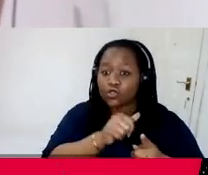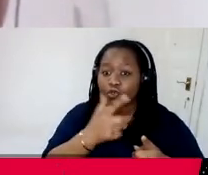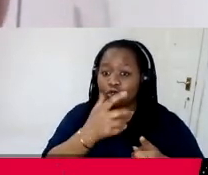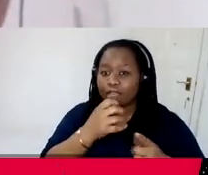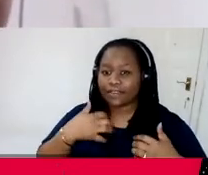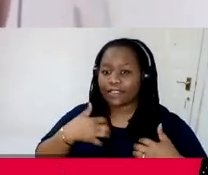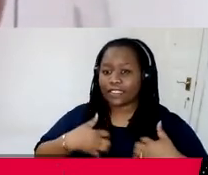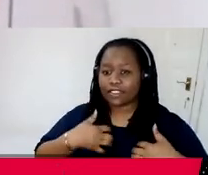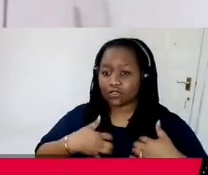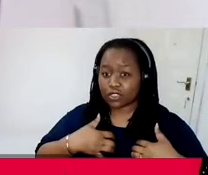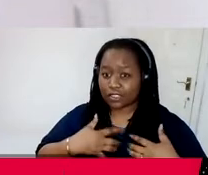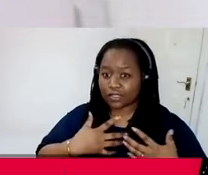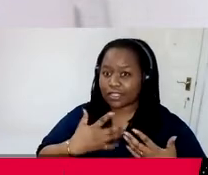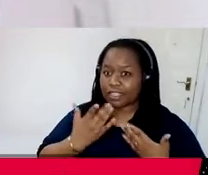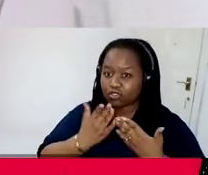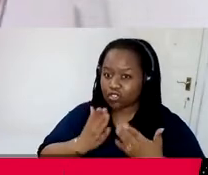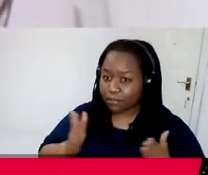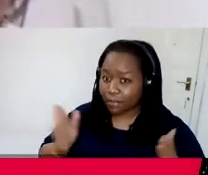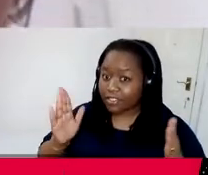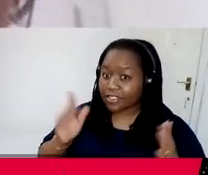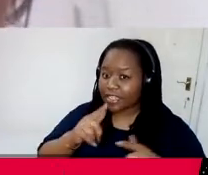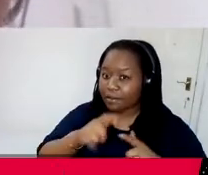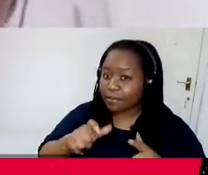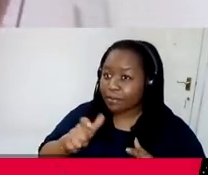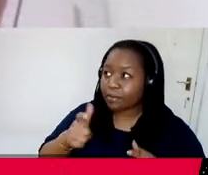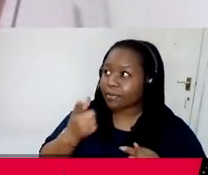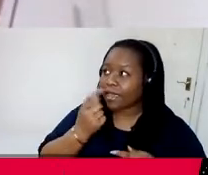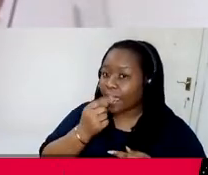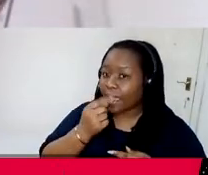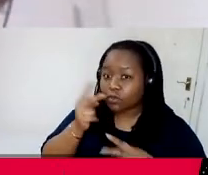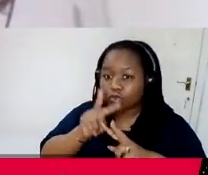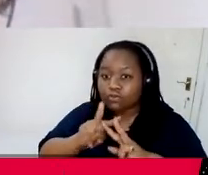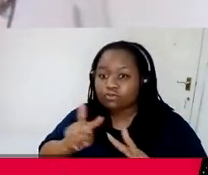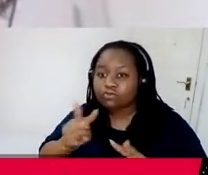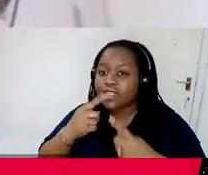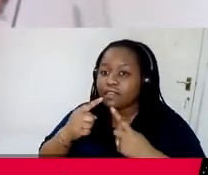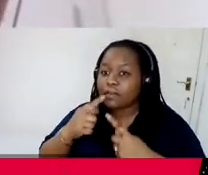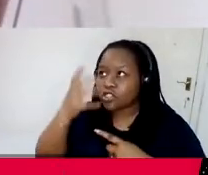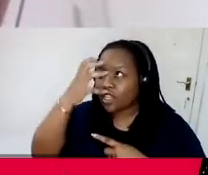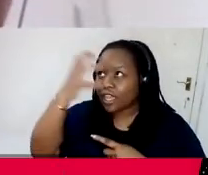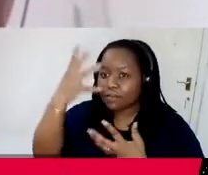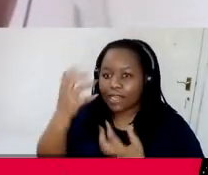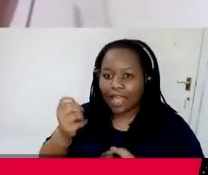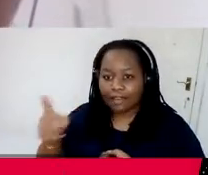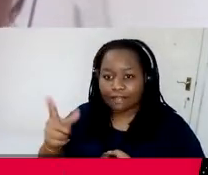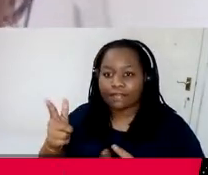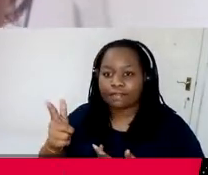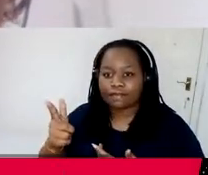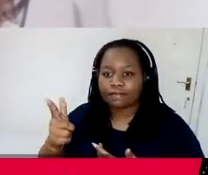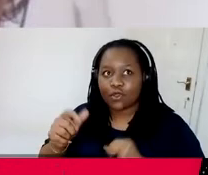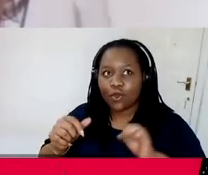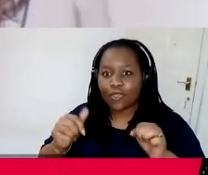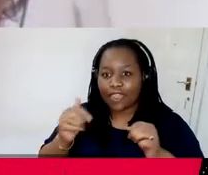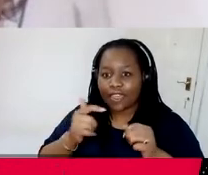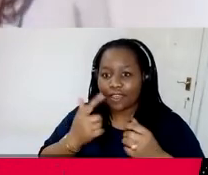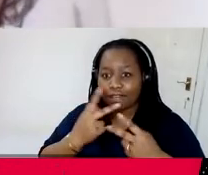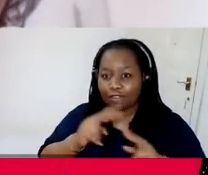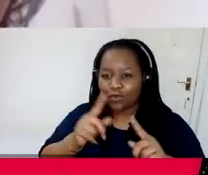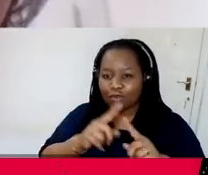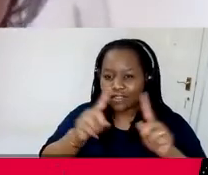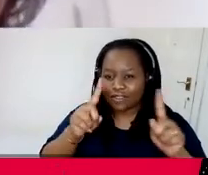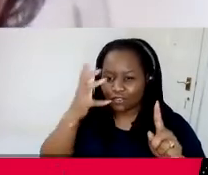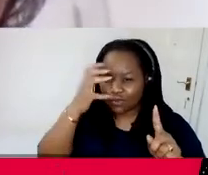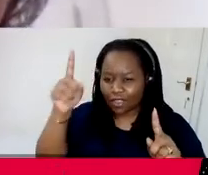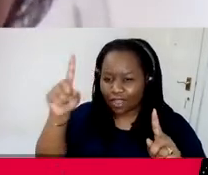government. And one of the things that I find interesting about freedom of information is this, the balancing act that